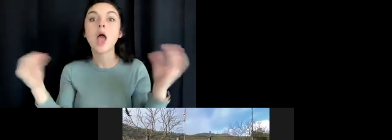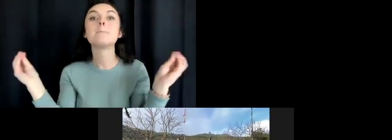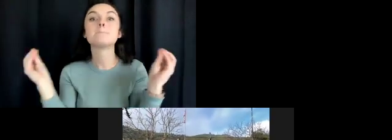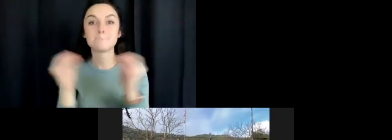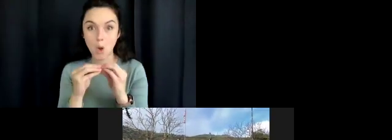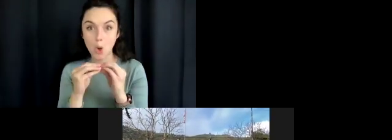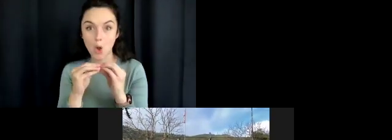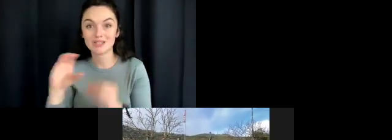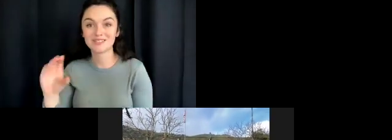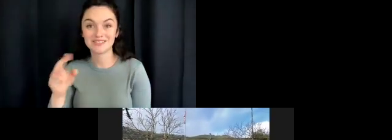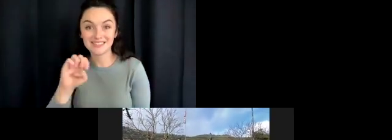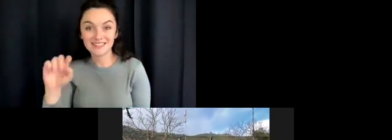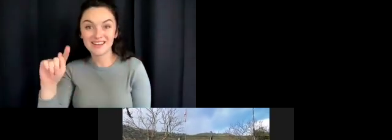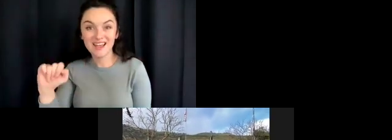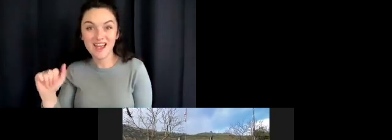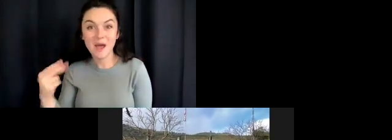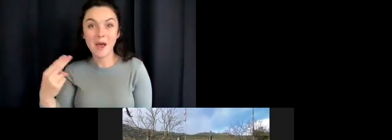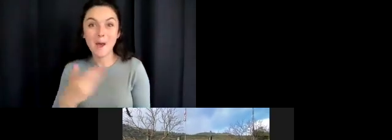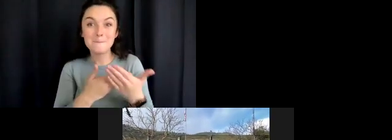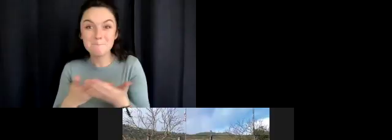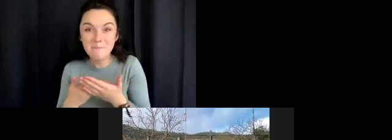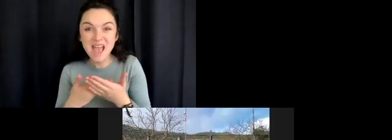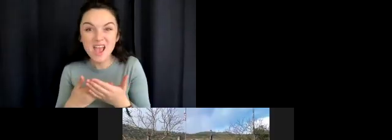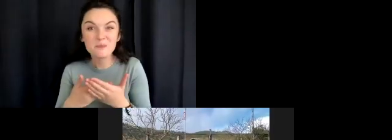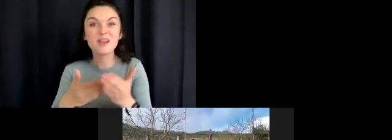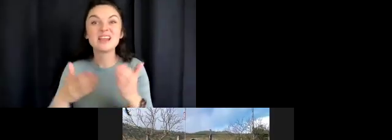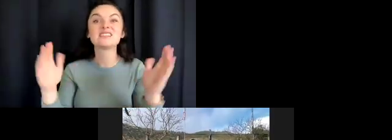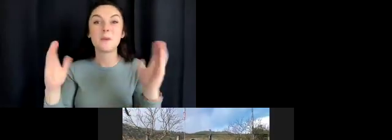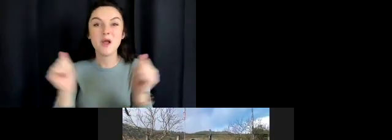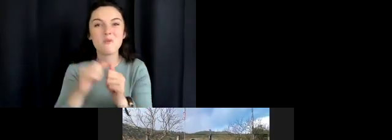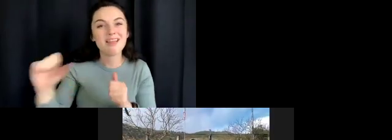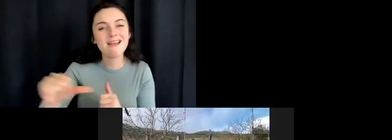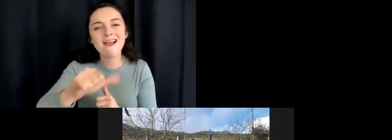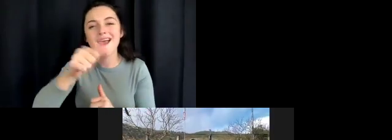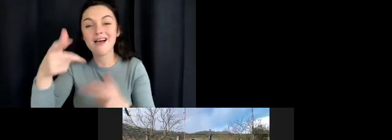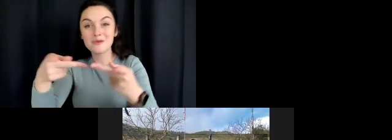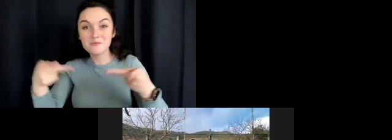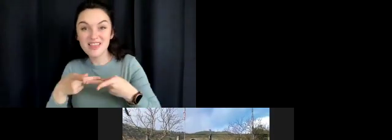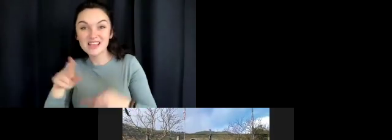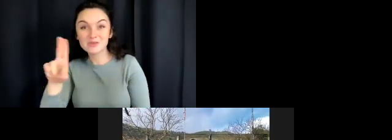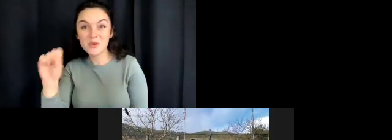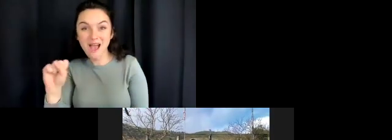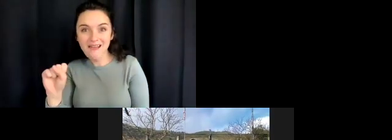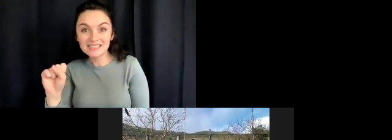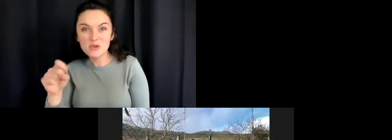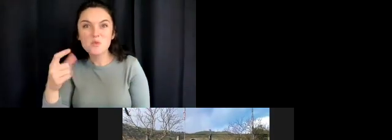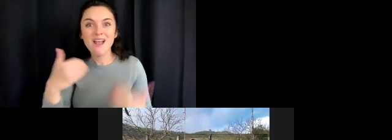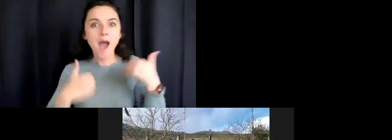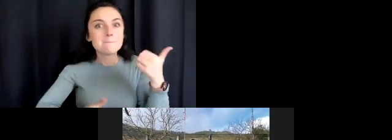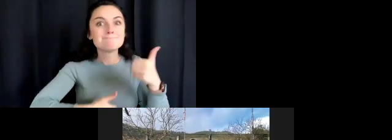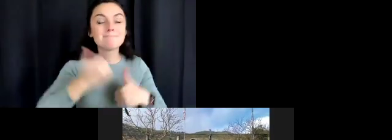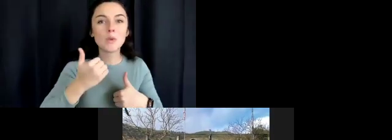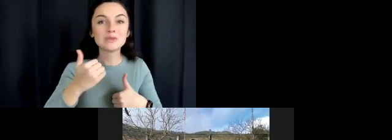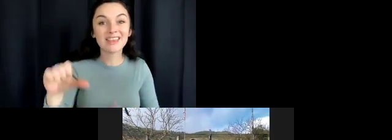than any other place in America. The only other place in the world that's beat us is actually a place in Africa. So we've had